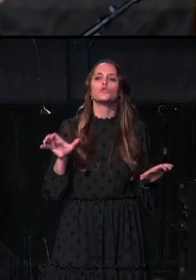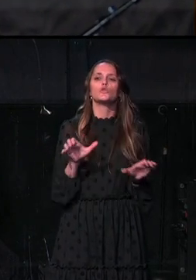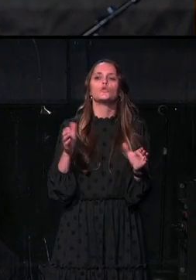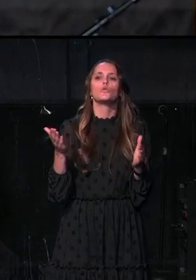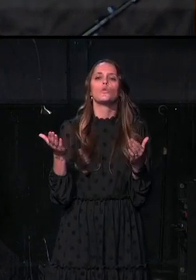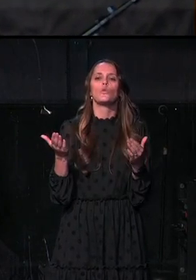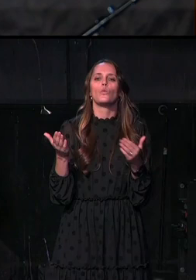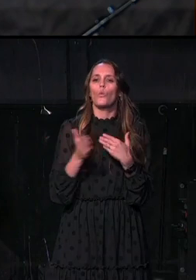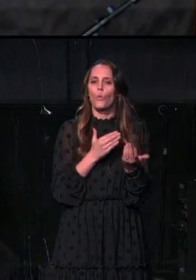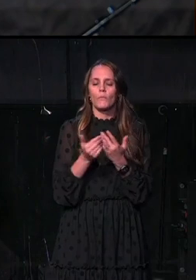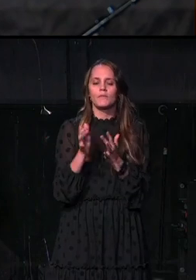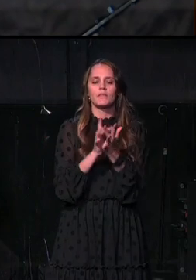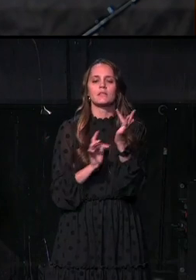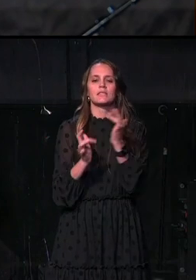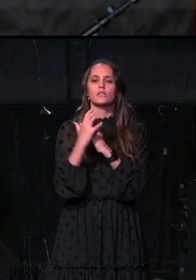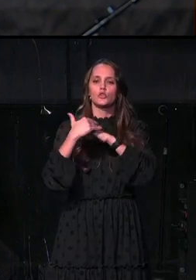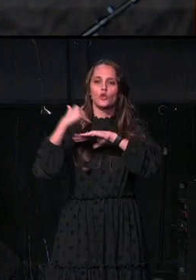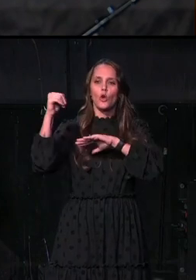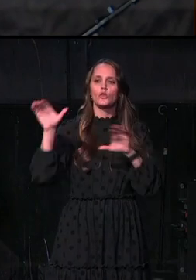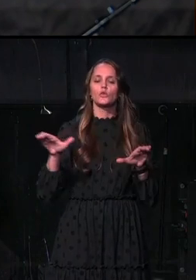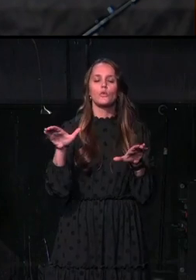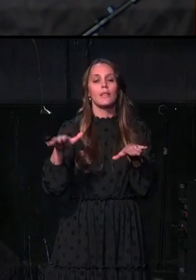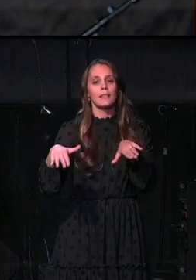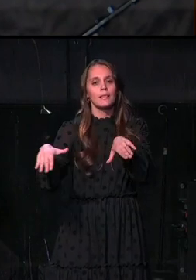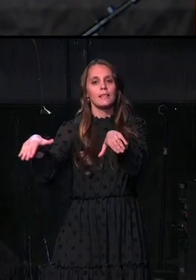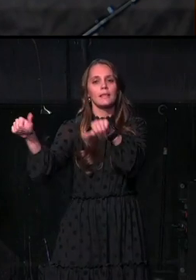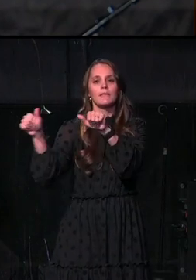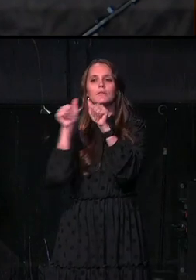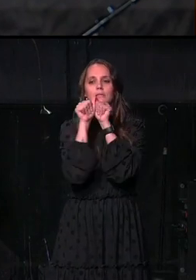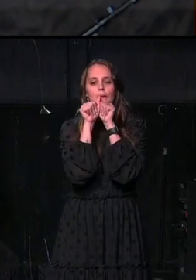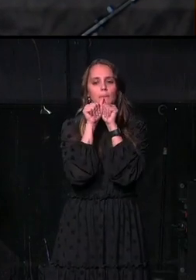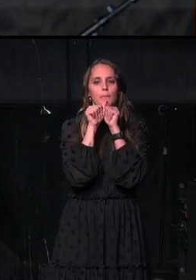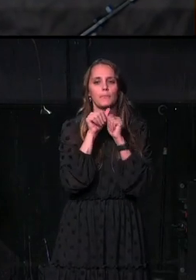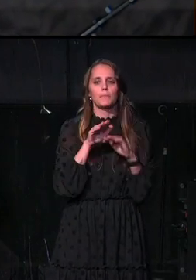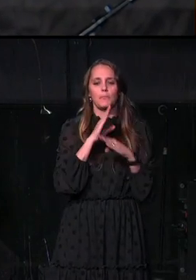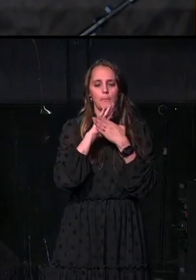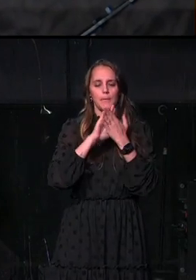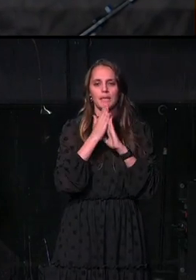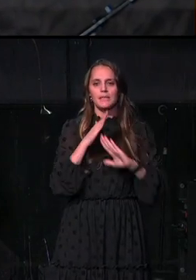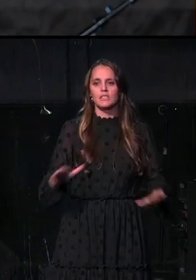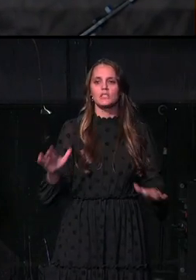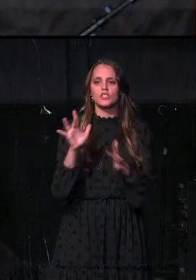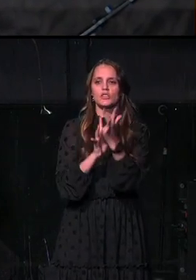your context. Go in peace and in Jesus' name. And all God's